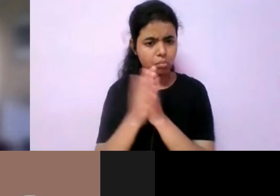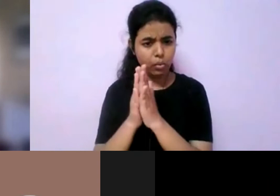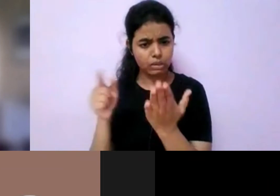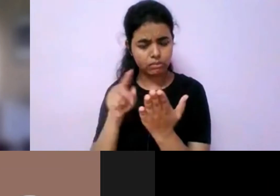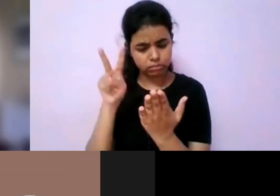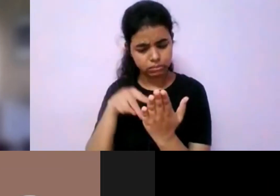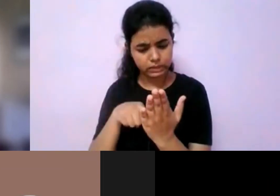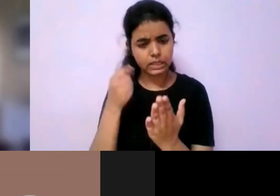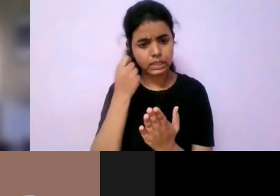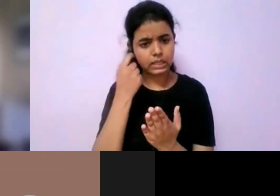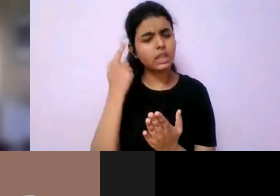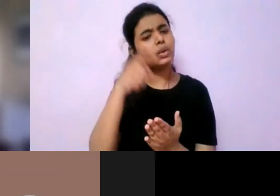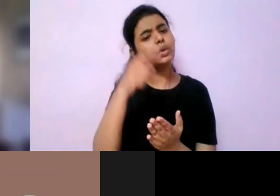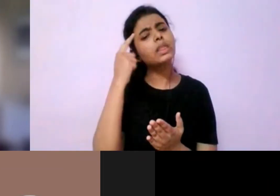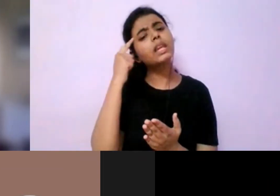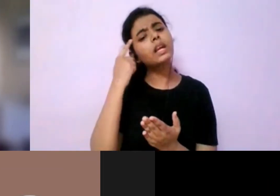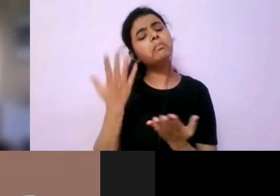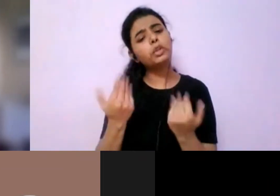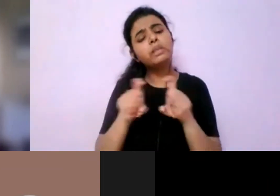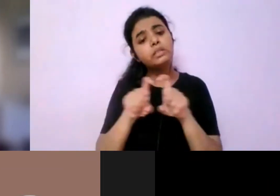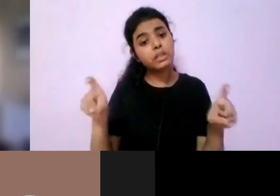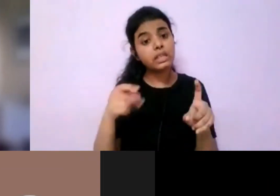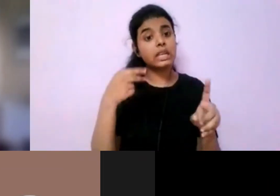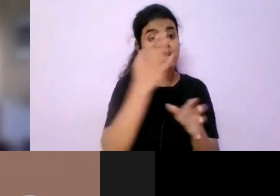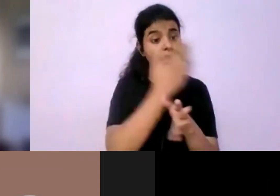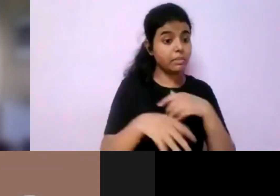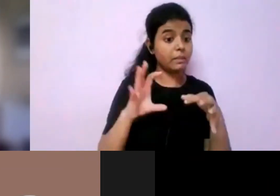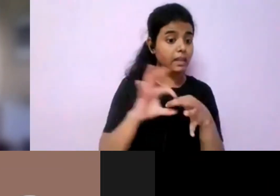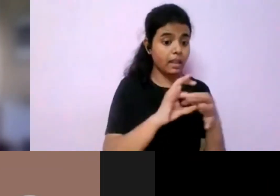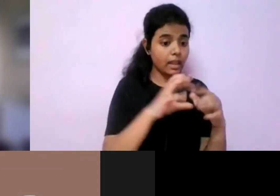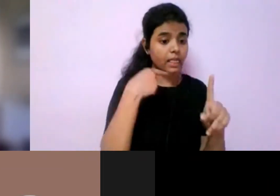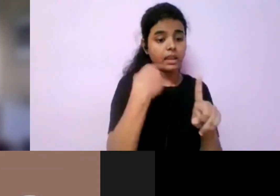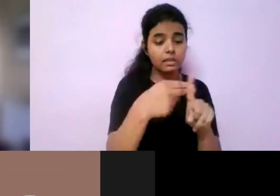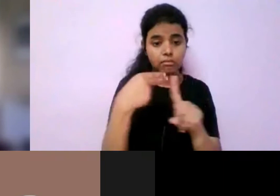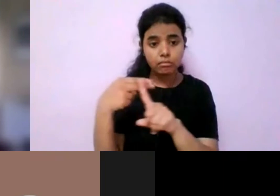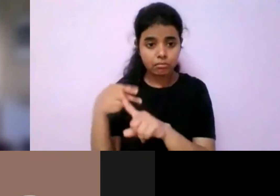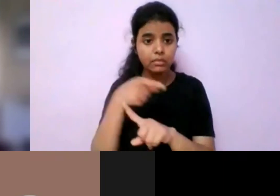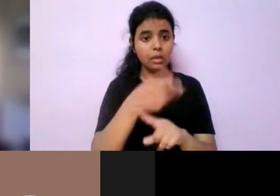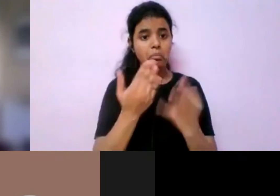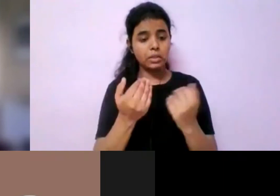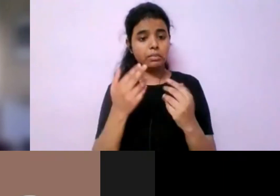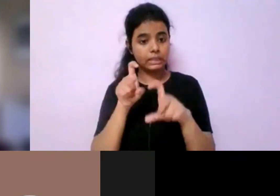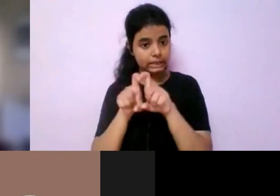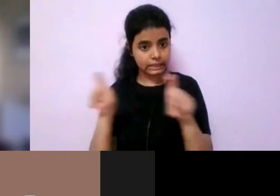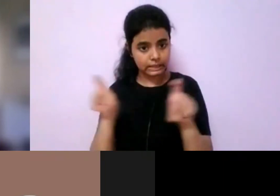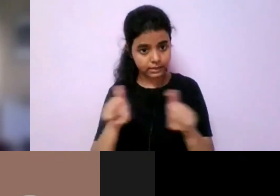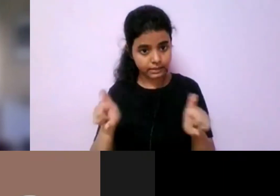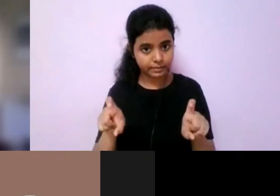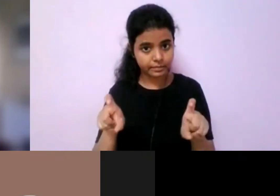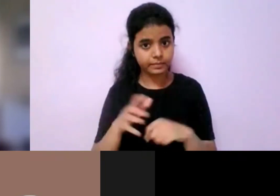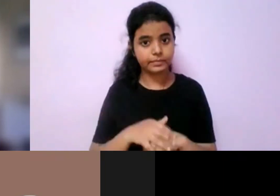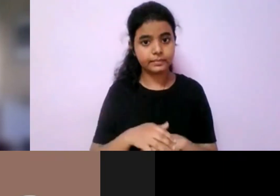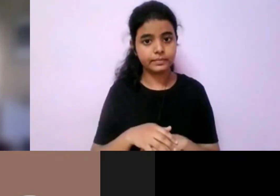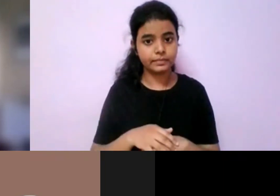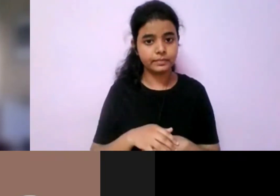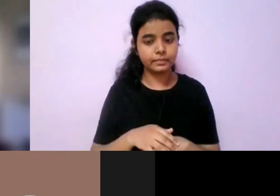or stigma associated with it is a discursive construction. So we can